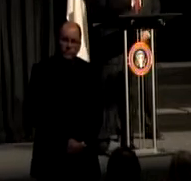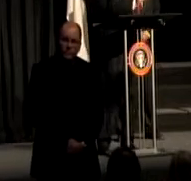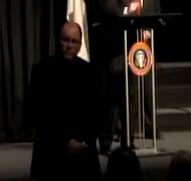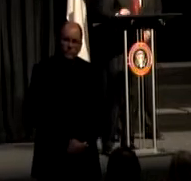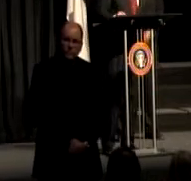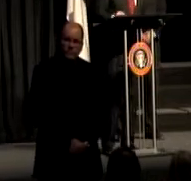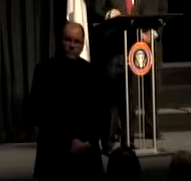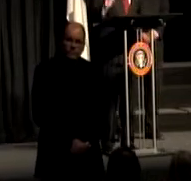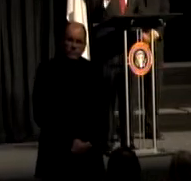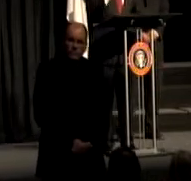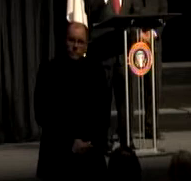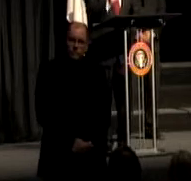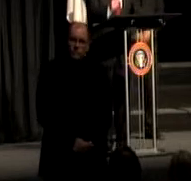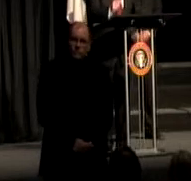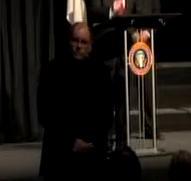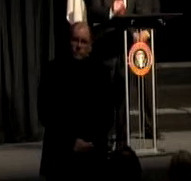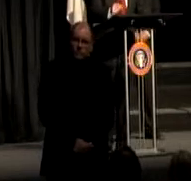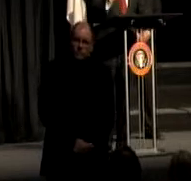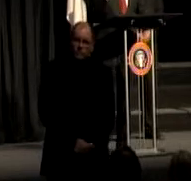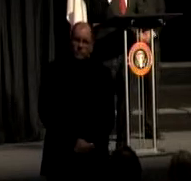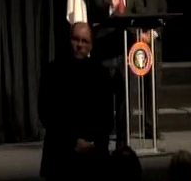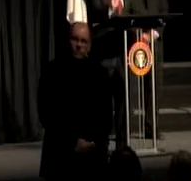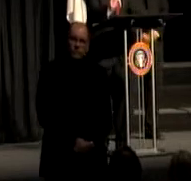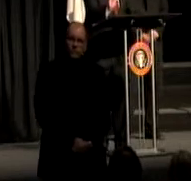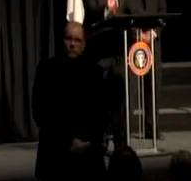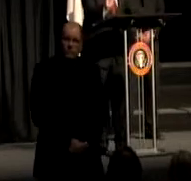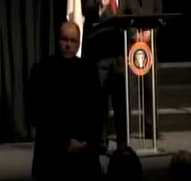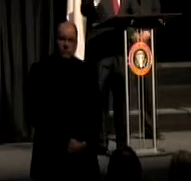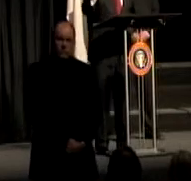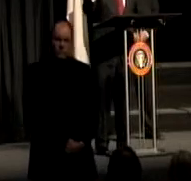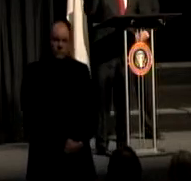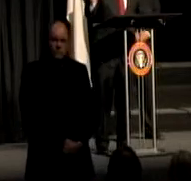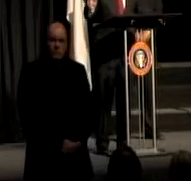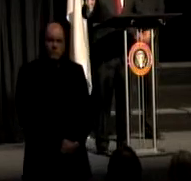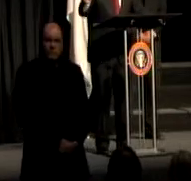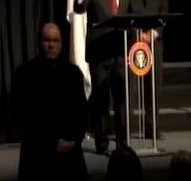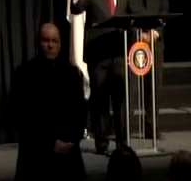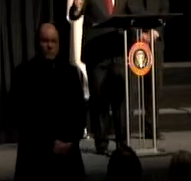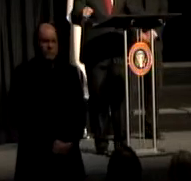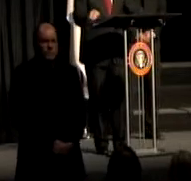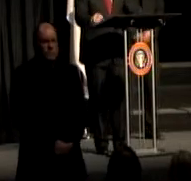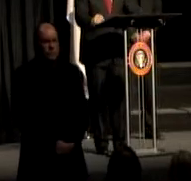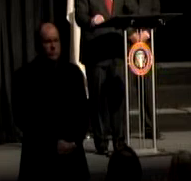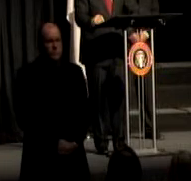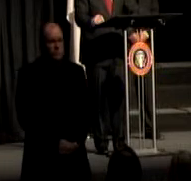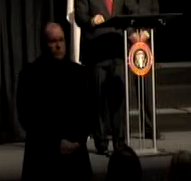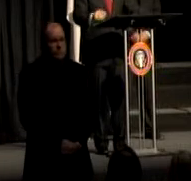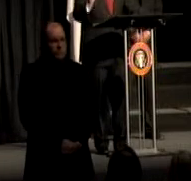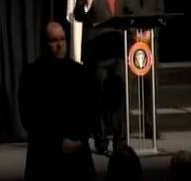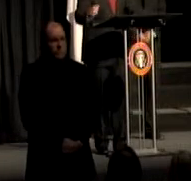a facility that we worship in can be the hindrance of us have a passion for Christ